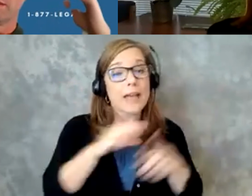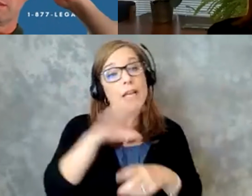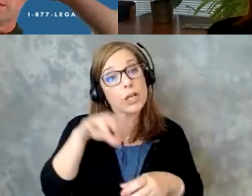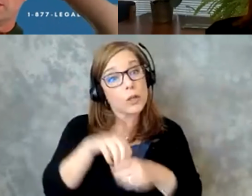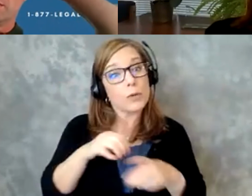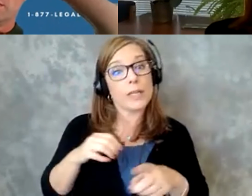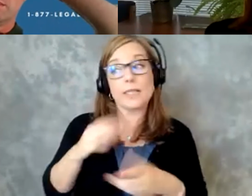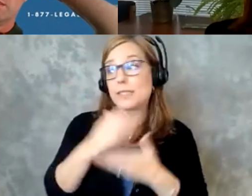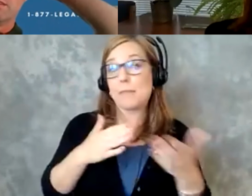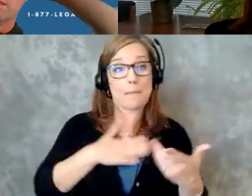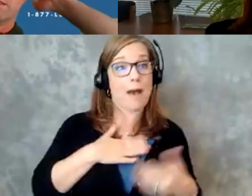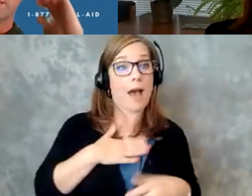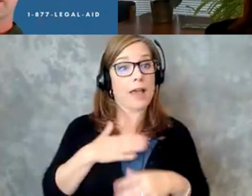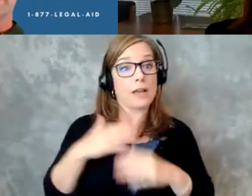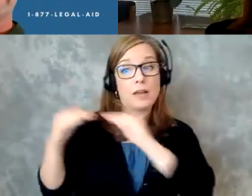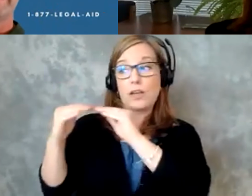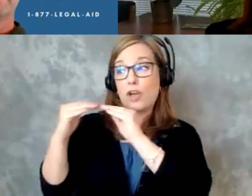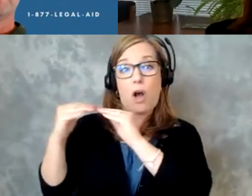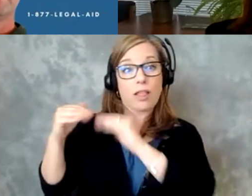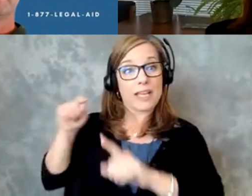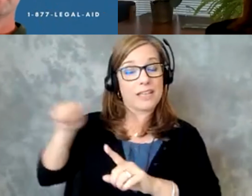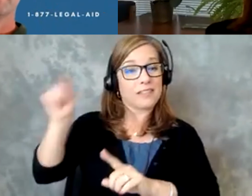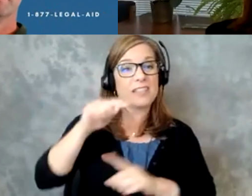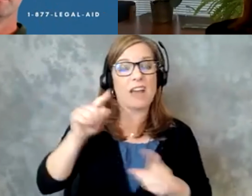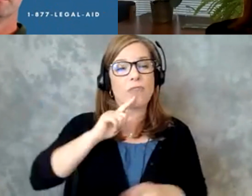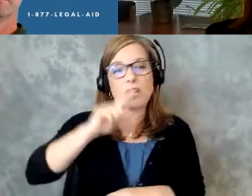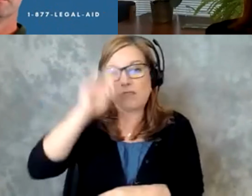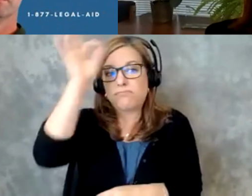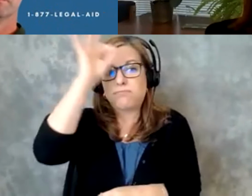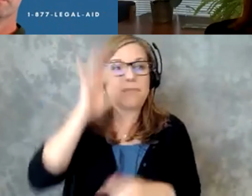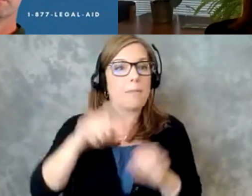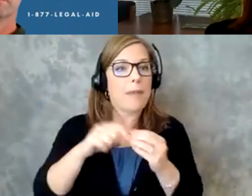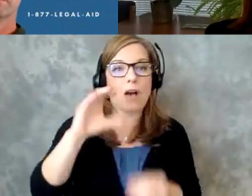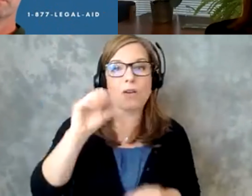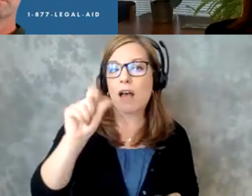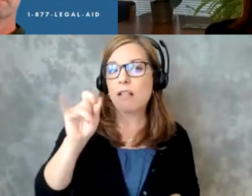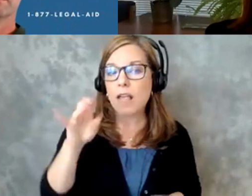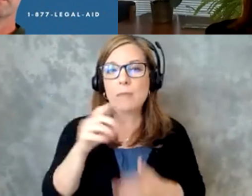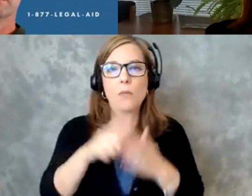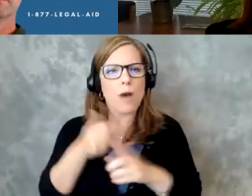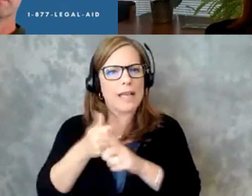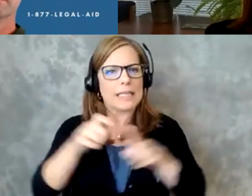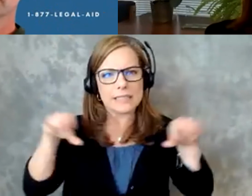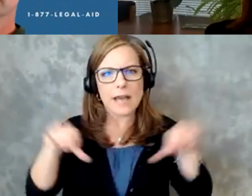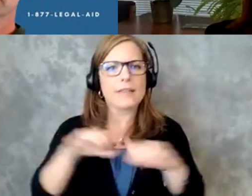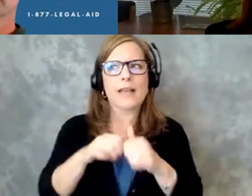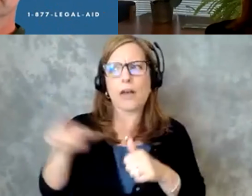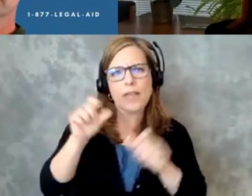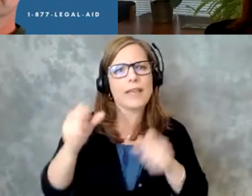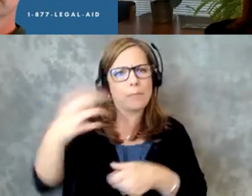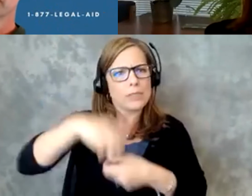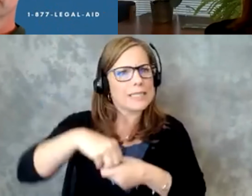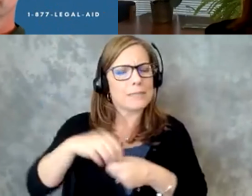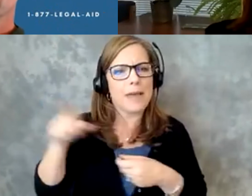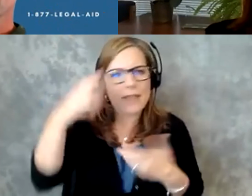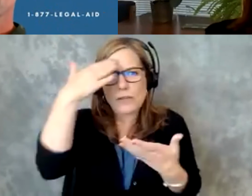really no knowledge of what CalAIM is and does and how they can participate. So I've been